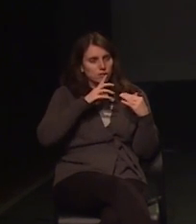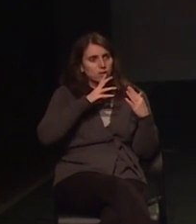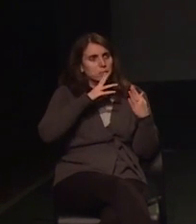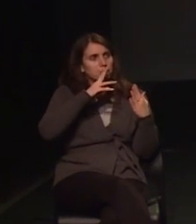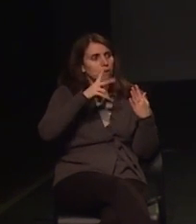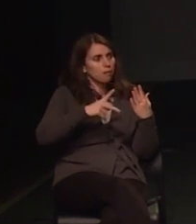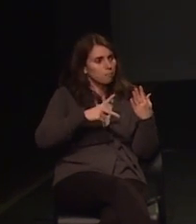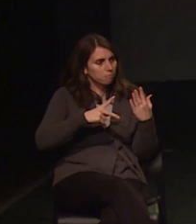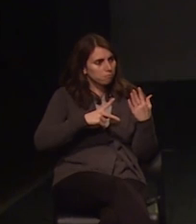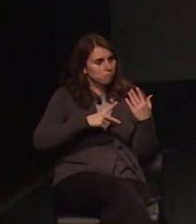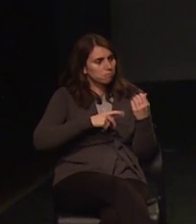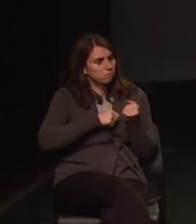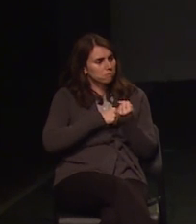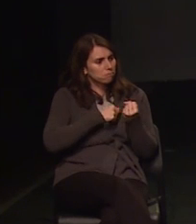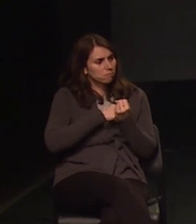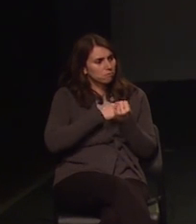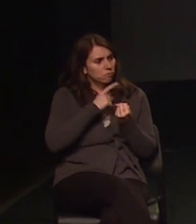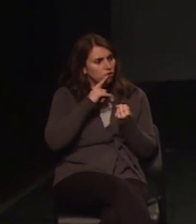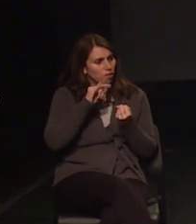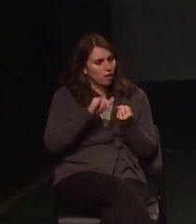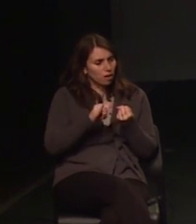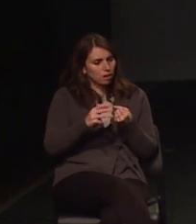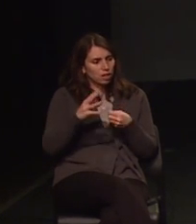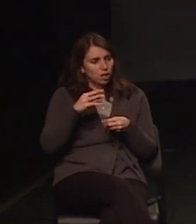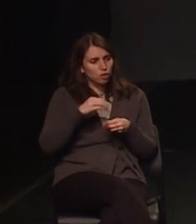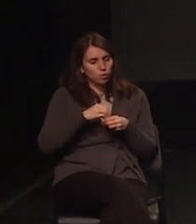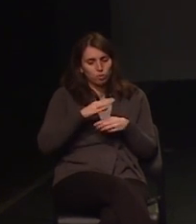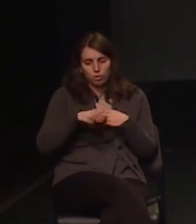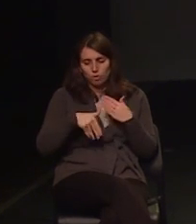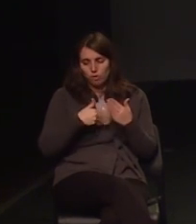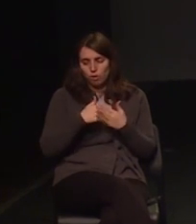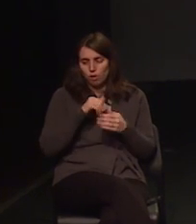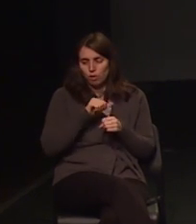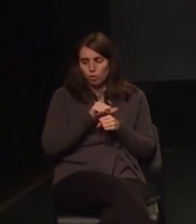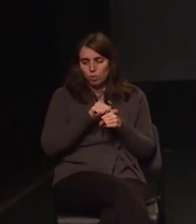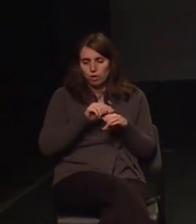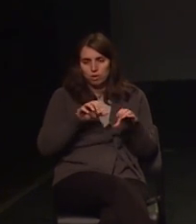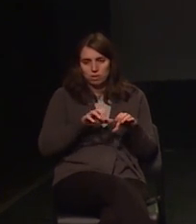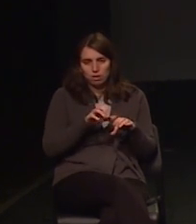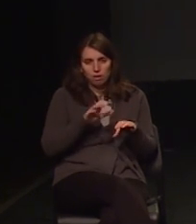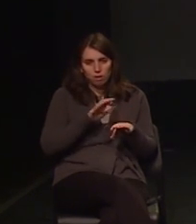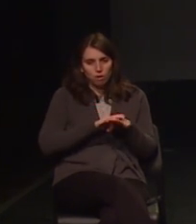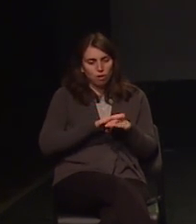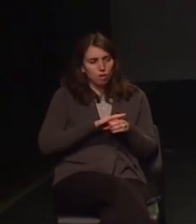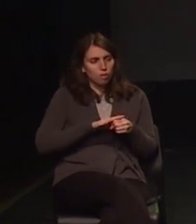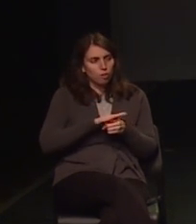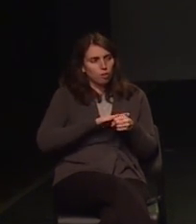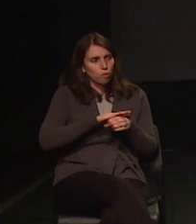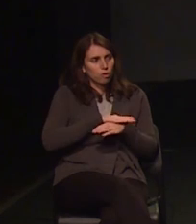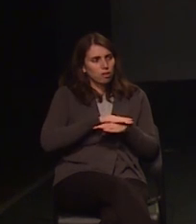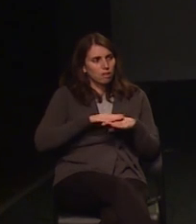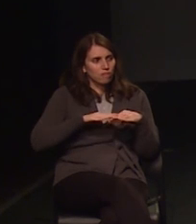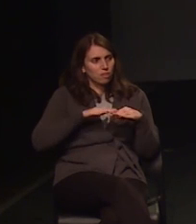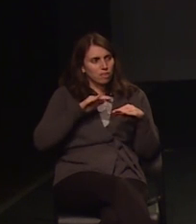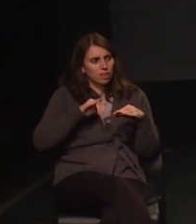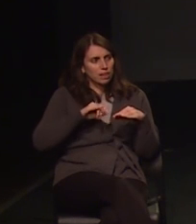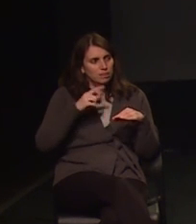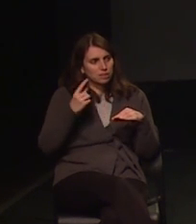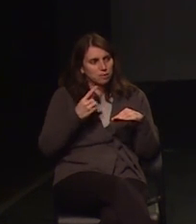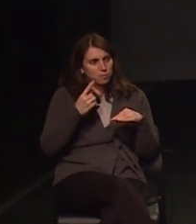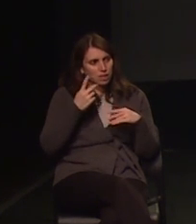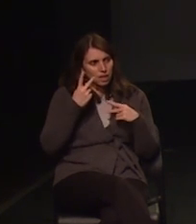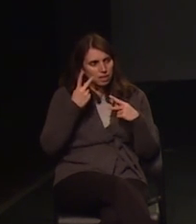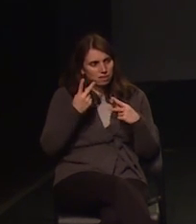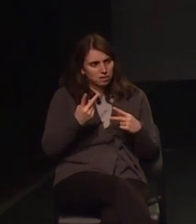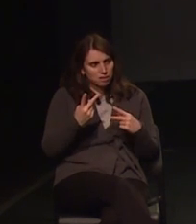trumpeter for that, in addition to all of the work that's been done on the local level. It is something that I see